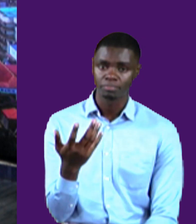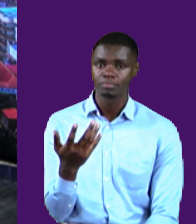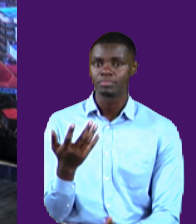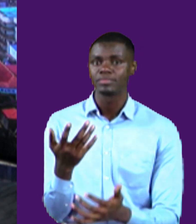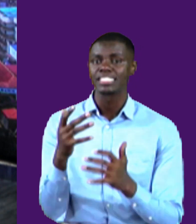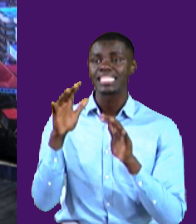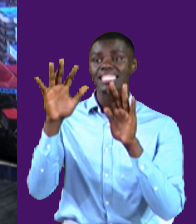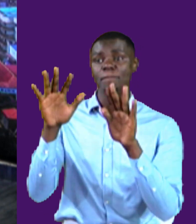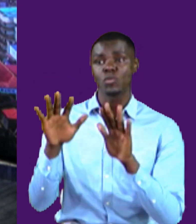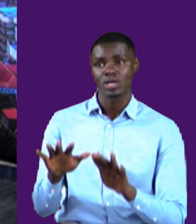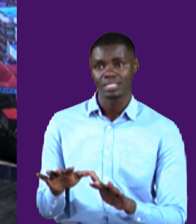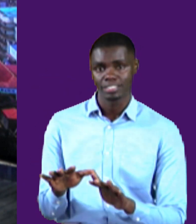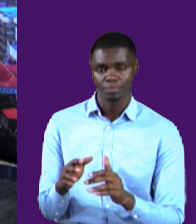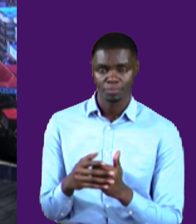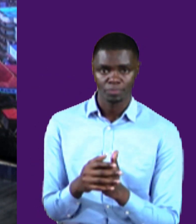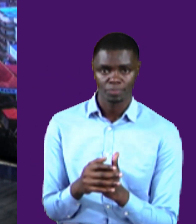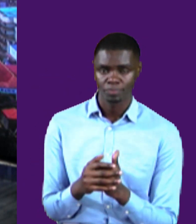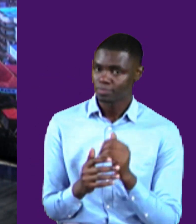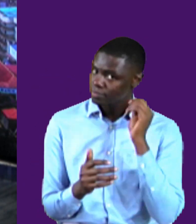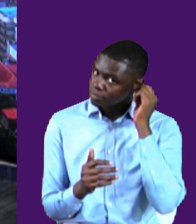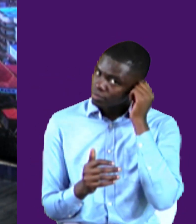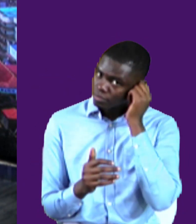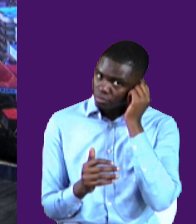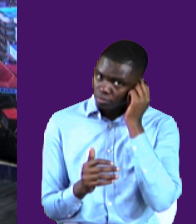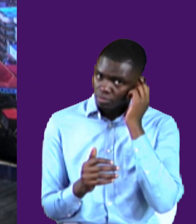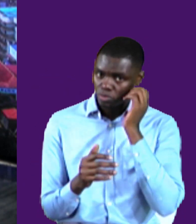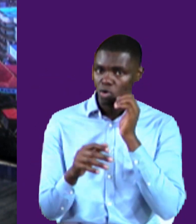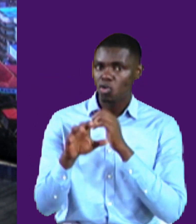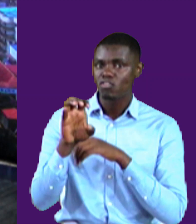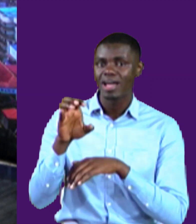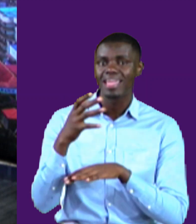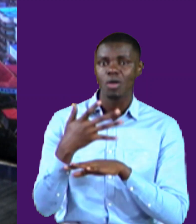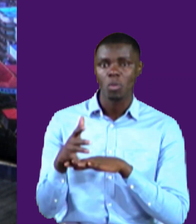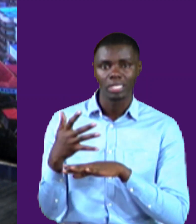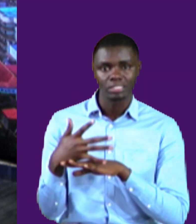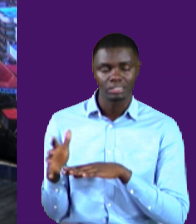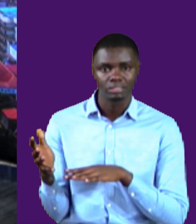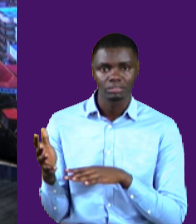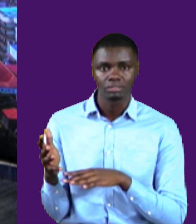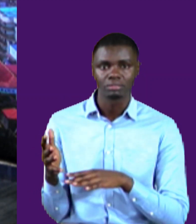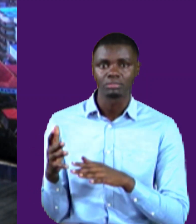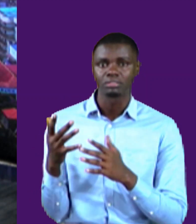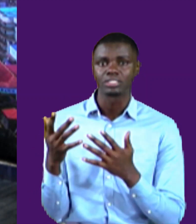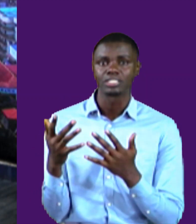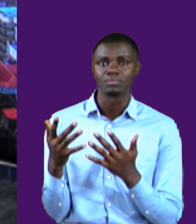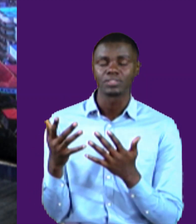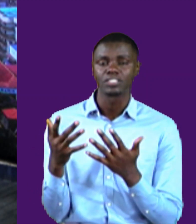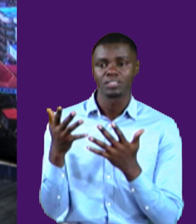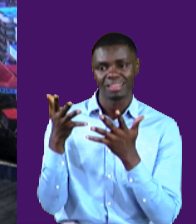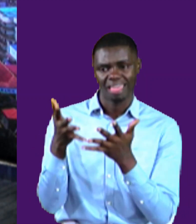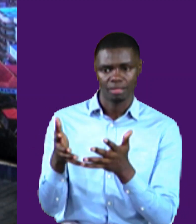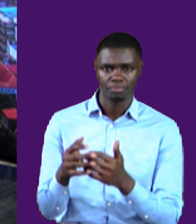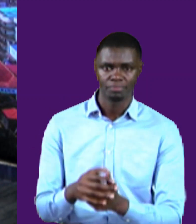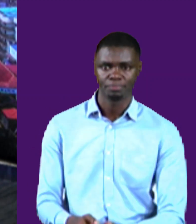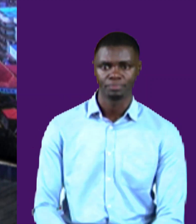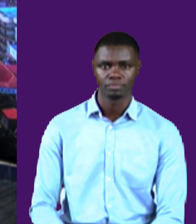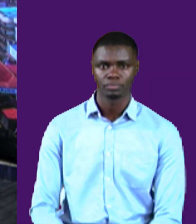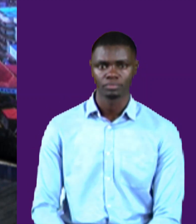the significance of e-waste lies there.